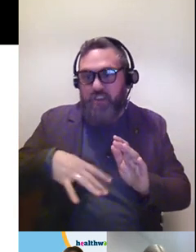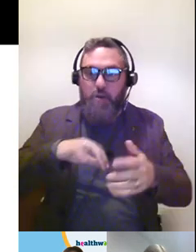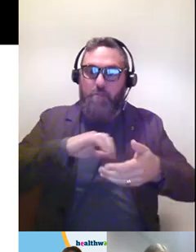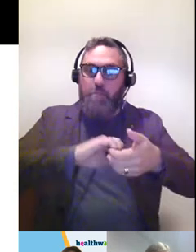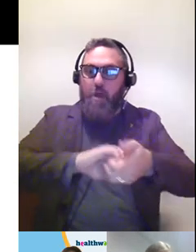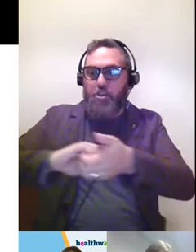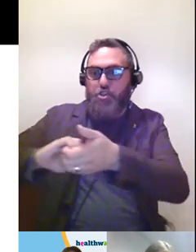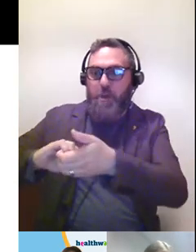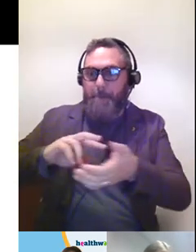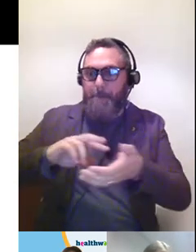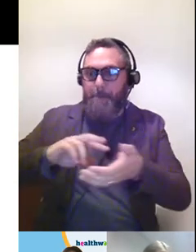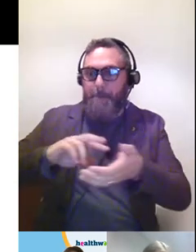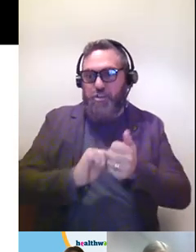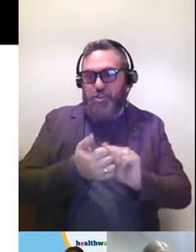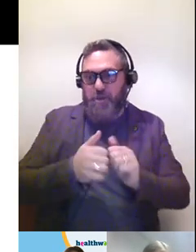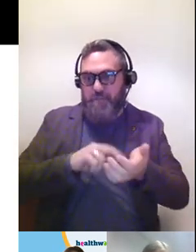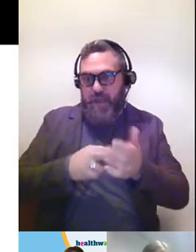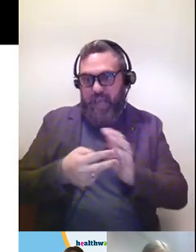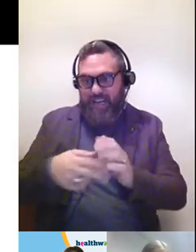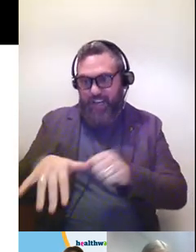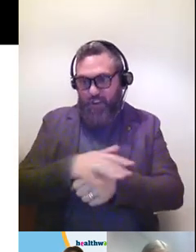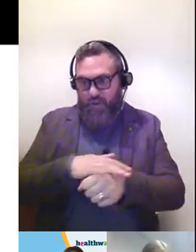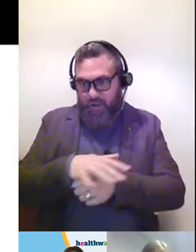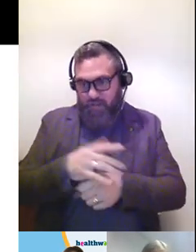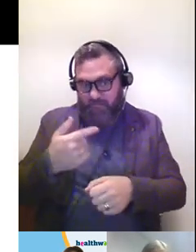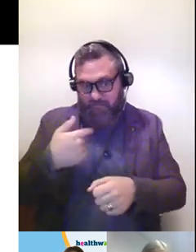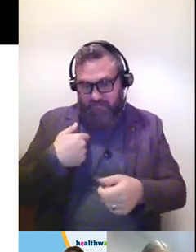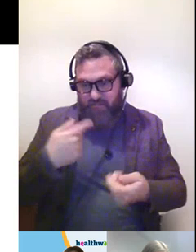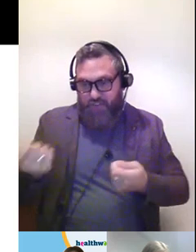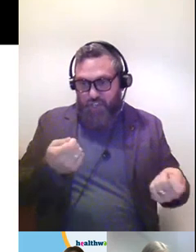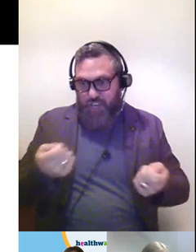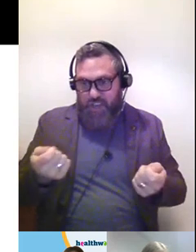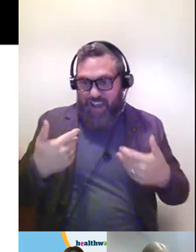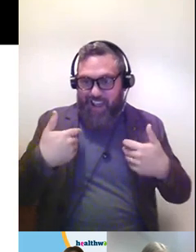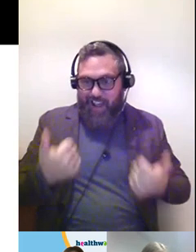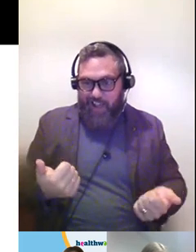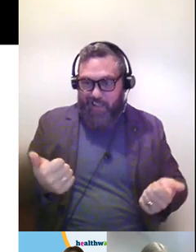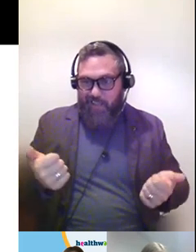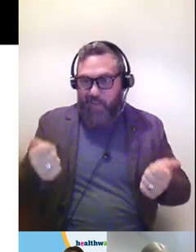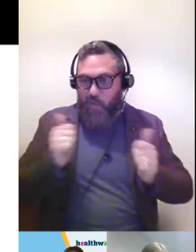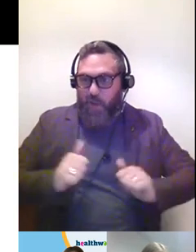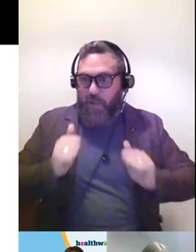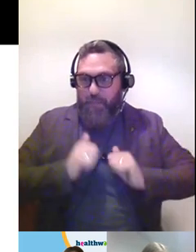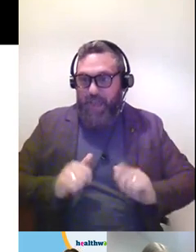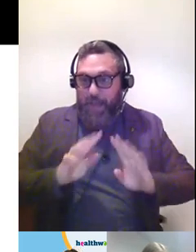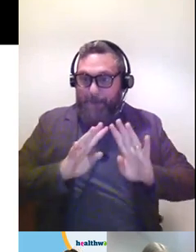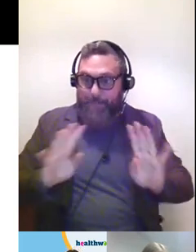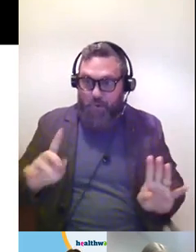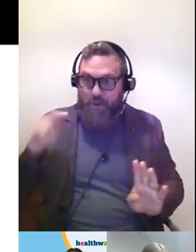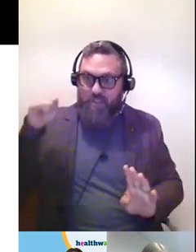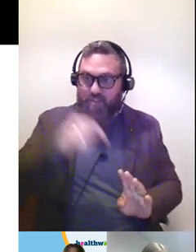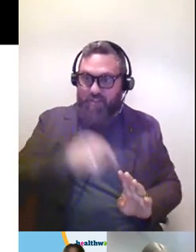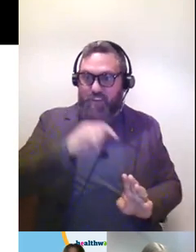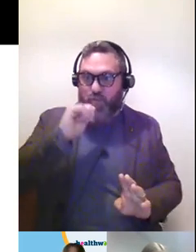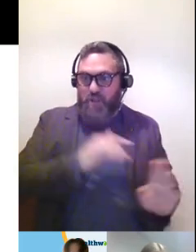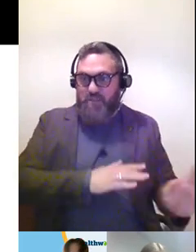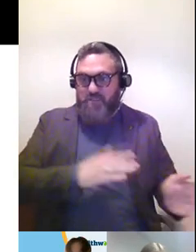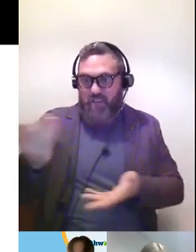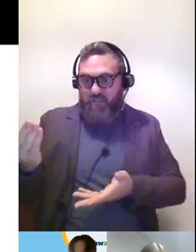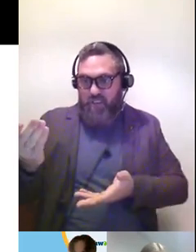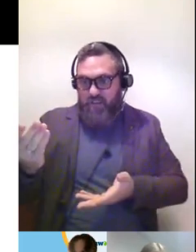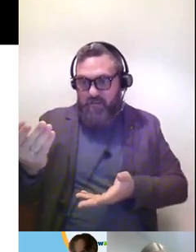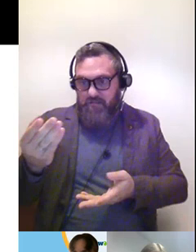plans at local level. And I chair the Health and Wellbeing Board, so I'm aware of this, that will deliver some of